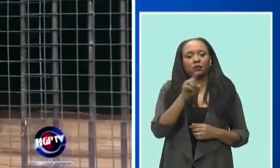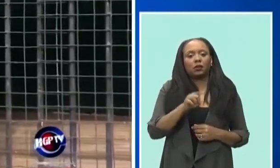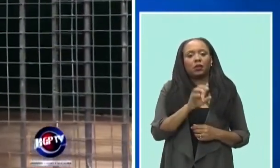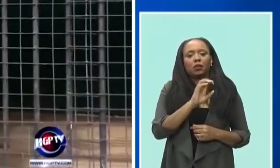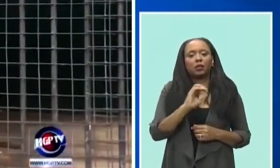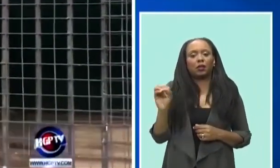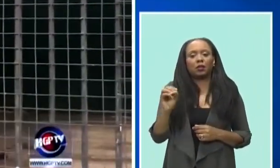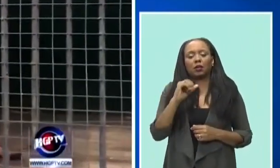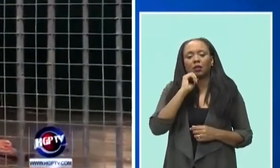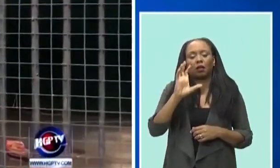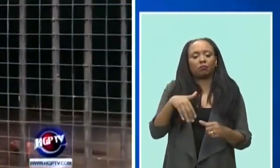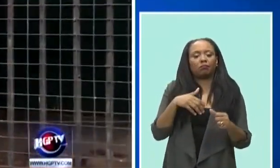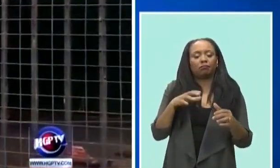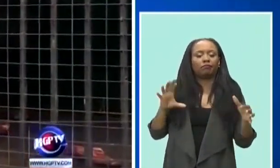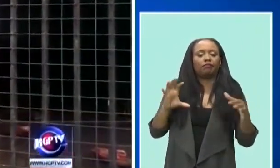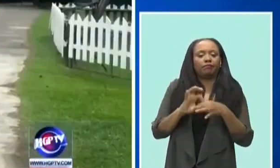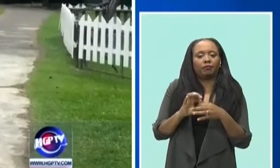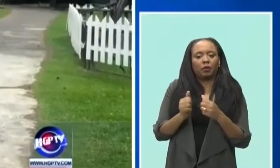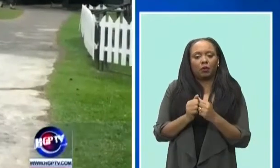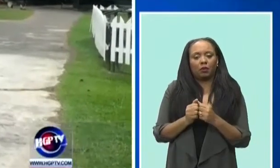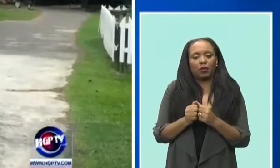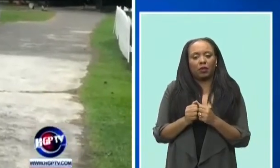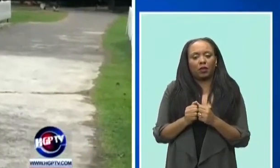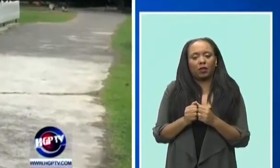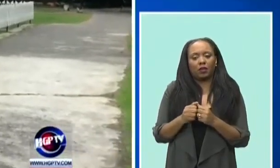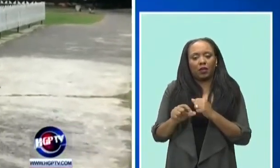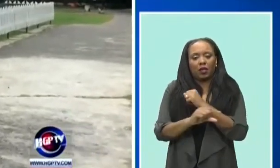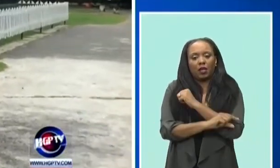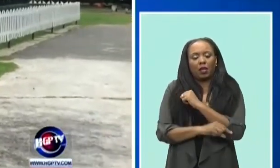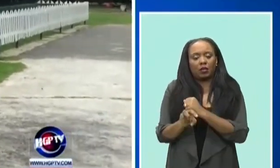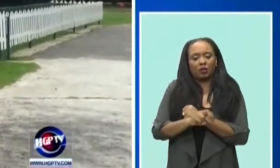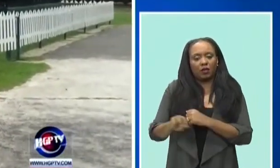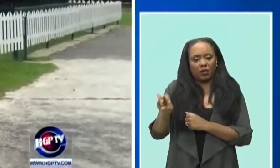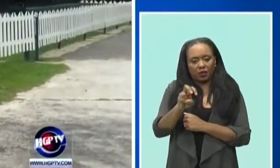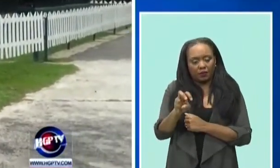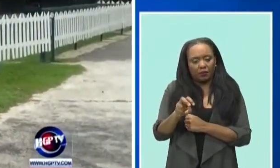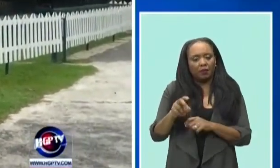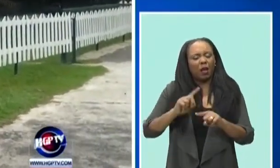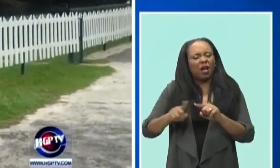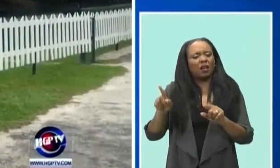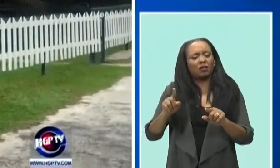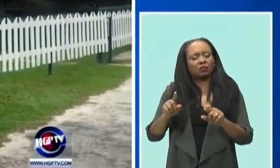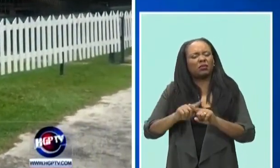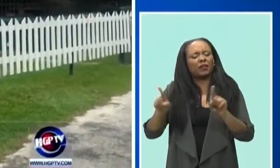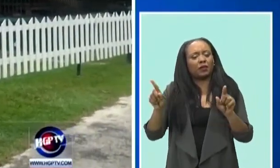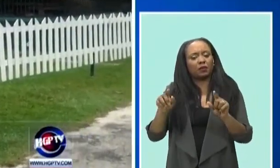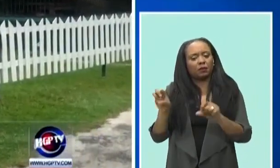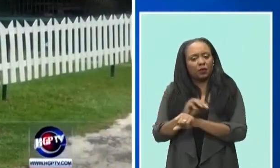purview of the Guyana Tourism Authority, but rather the Protection Area Commission, he acknowledges that his